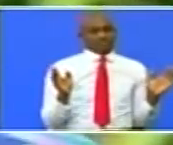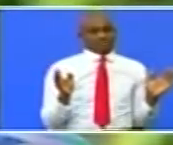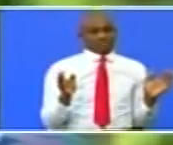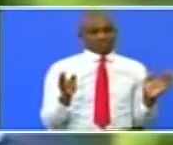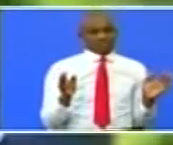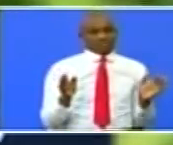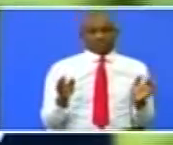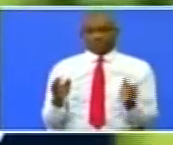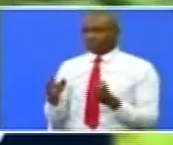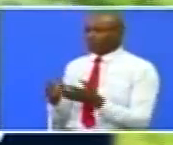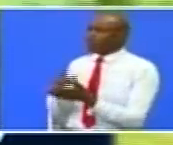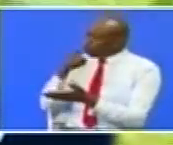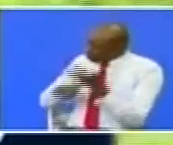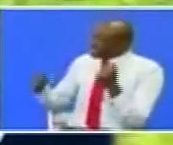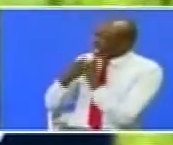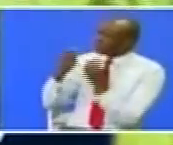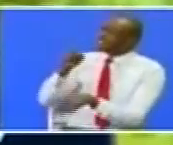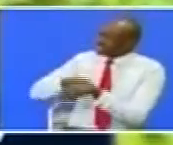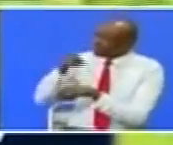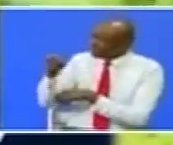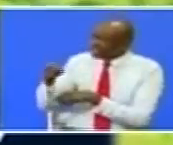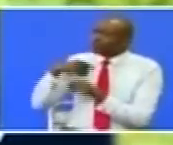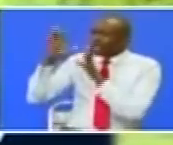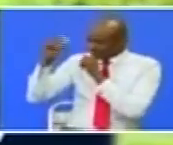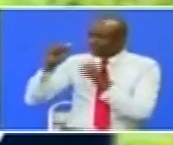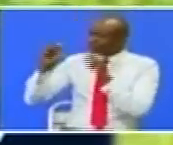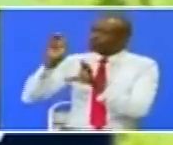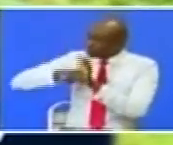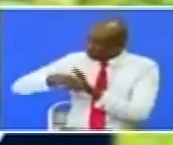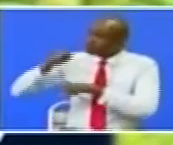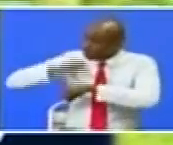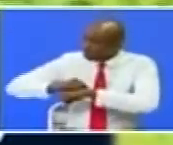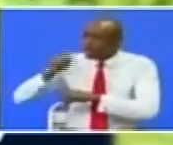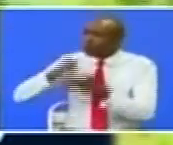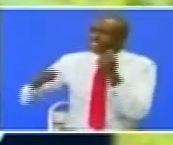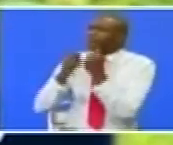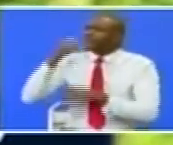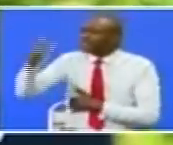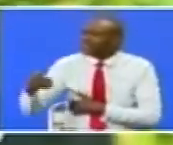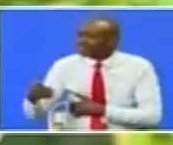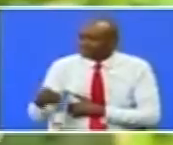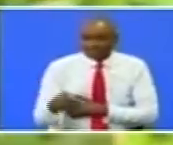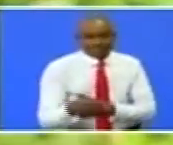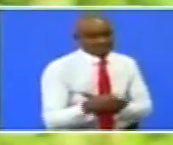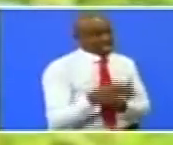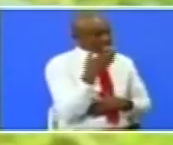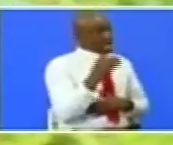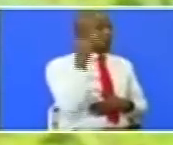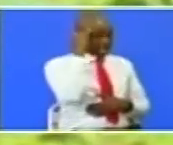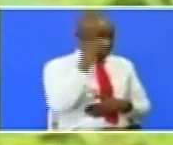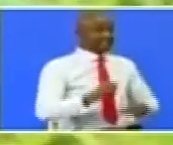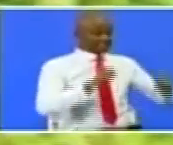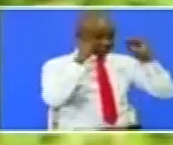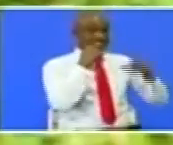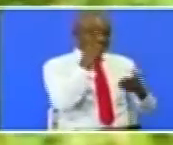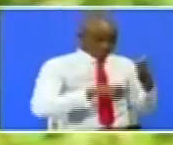what happened in the run-up to now, January, when now you're expecting that he's actually going to join the school? So the head teacher told us